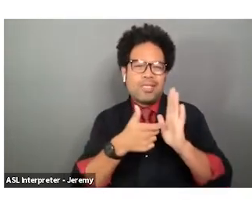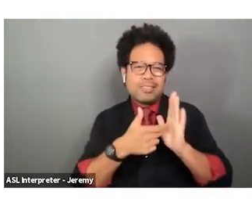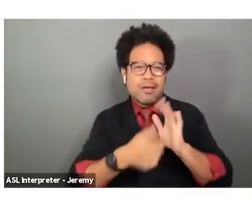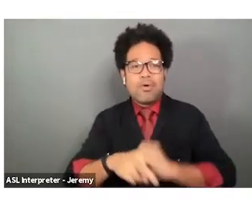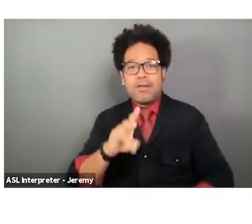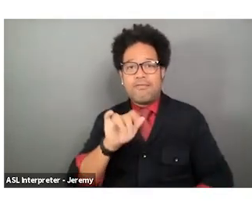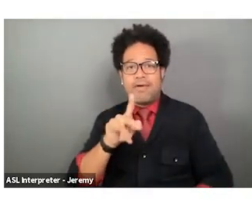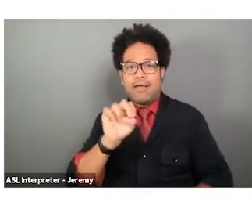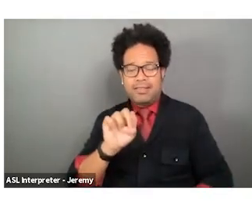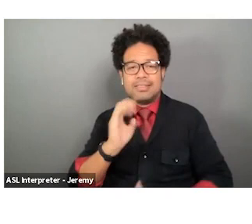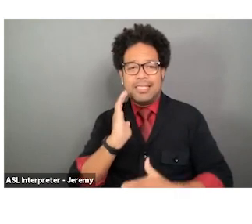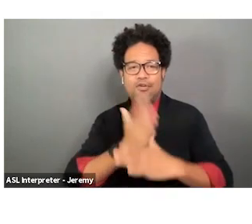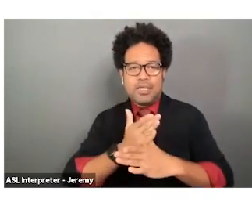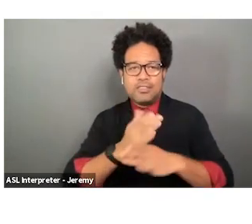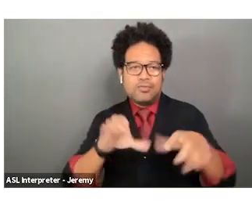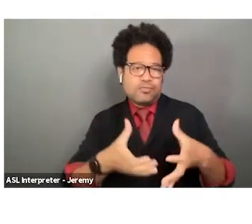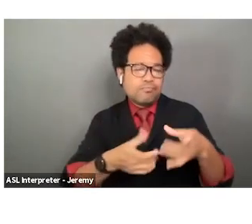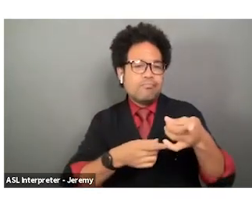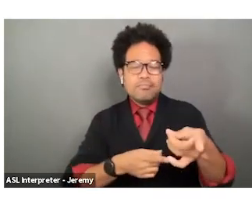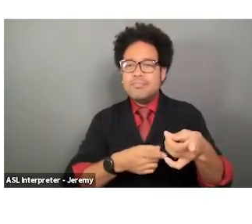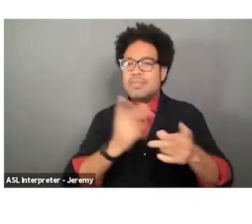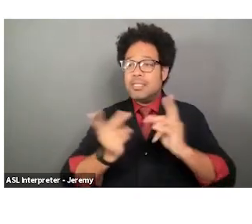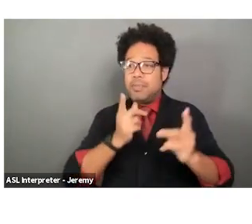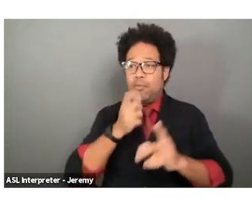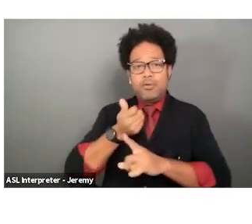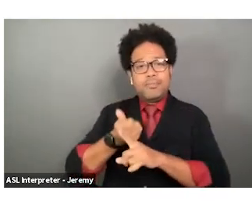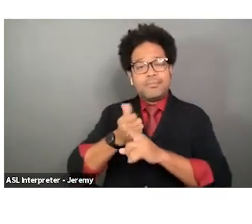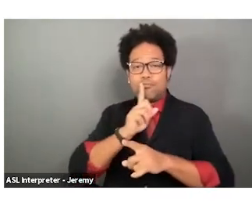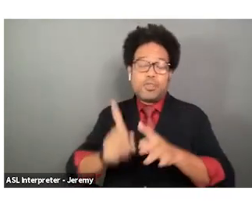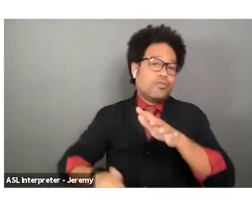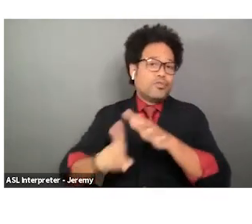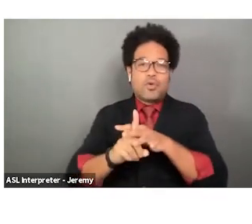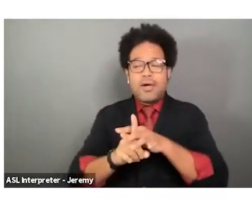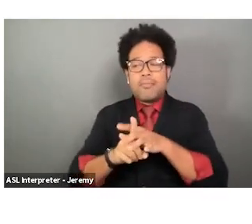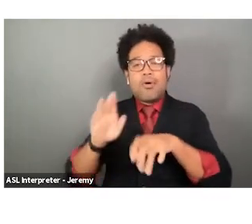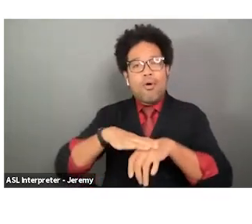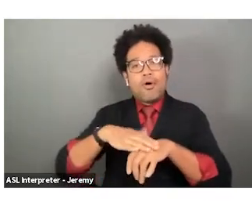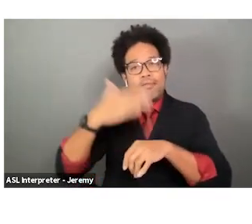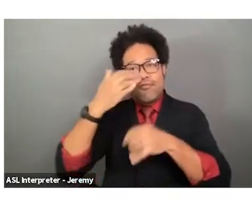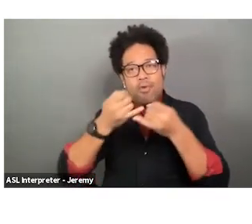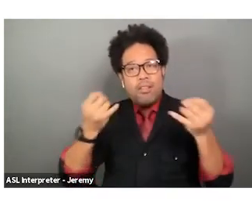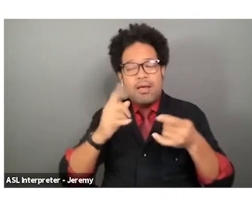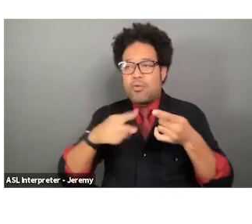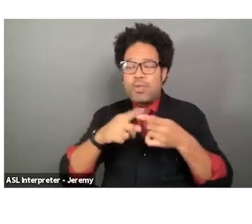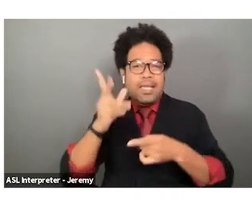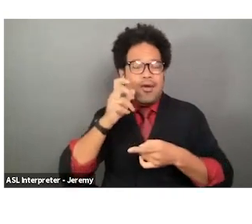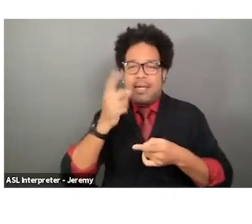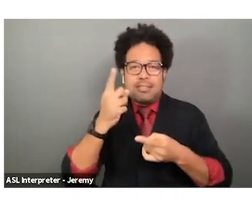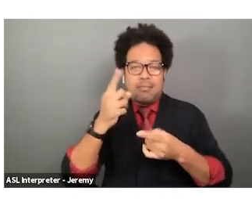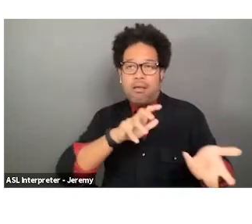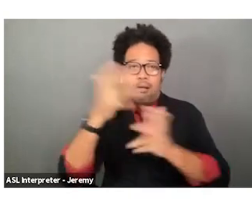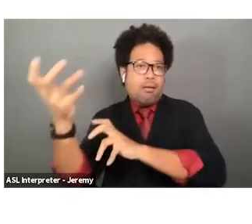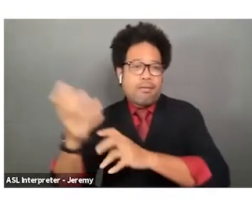intervention groups. Frontline responders are the people who really show up on the front line. The minute that they hear about a crisis, the minute that